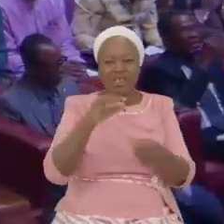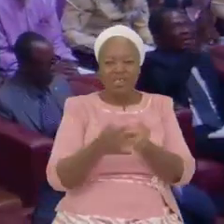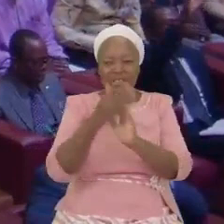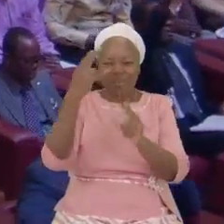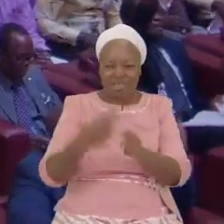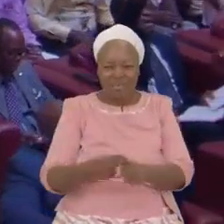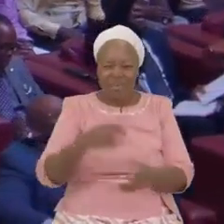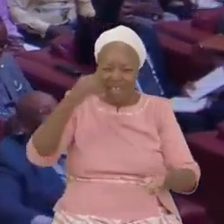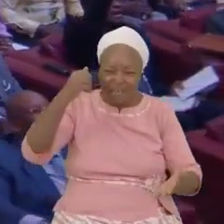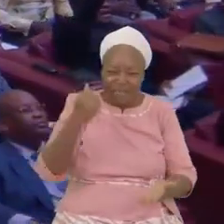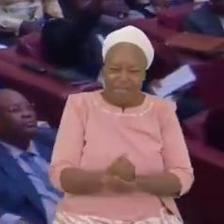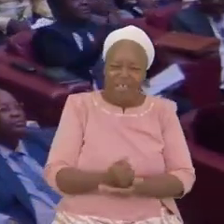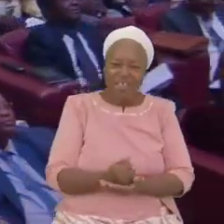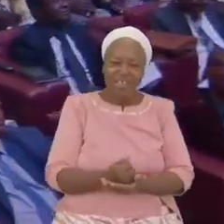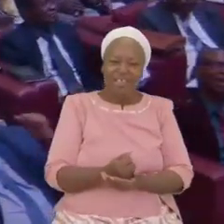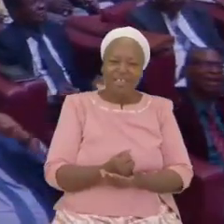Amen.